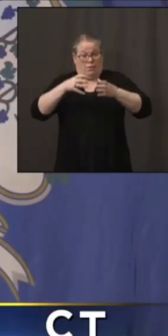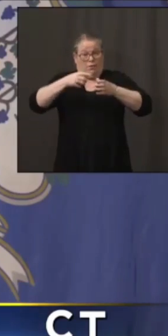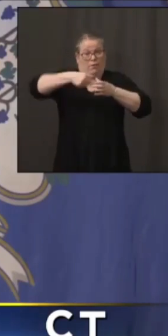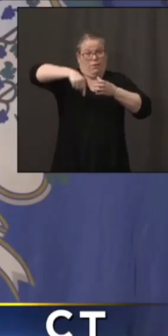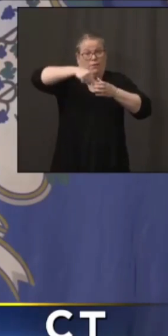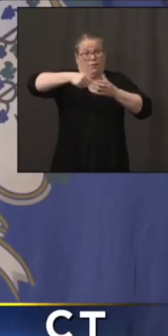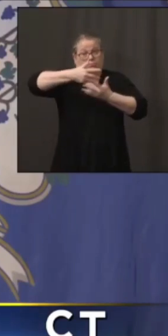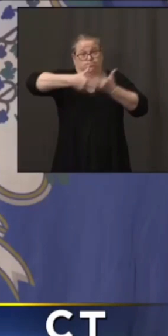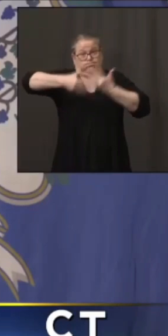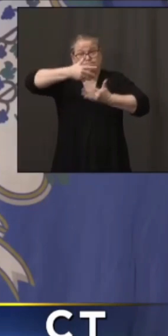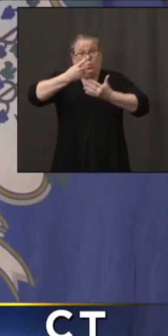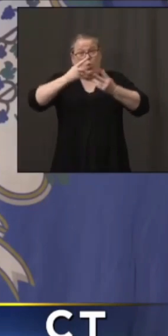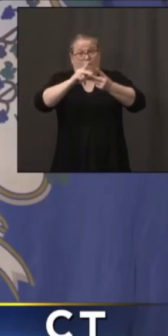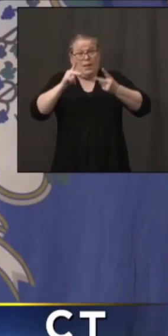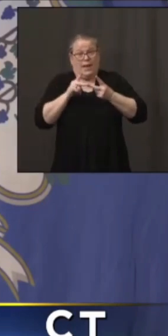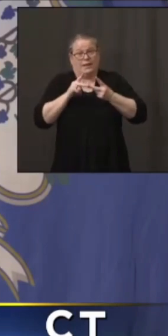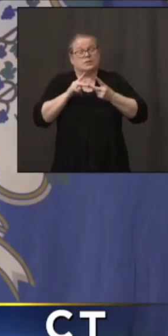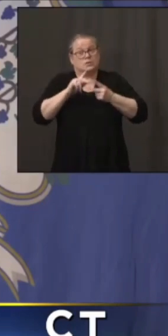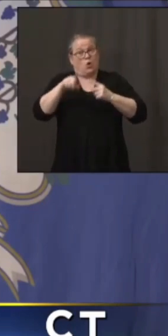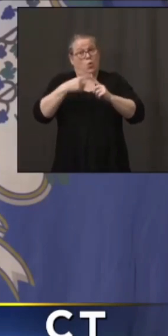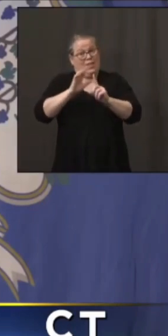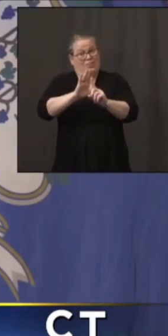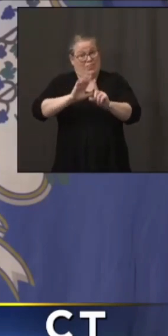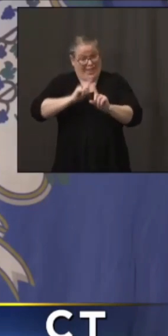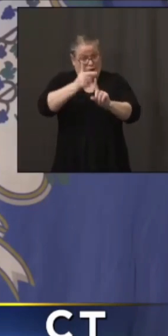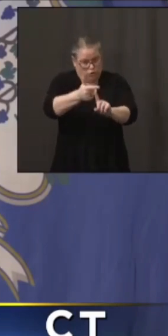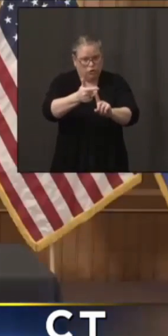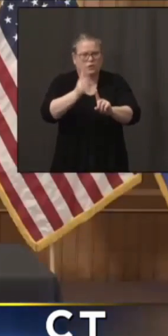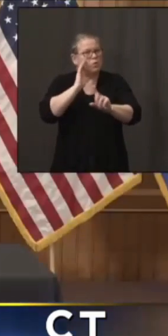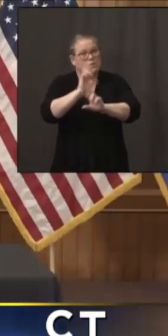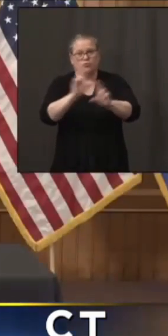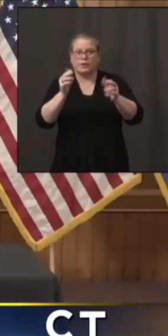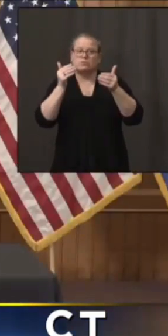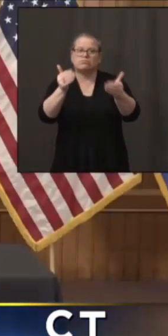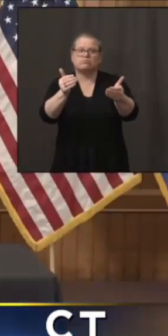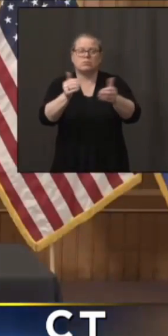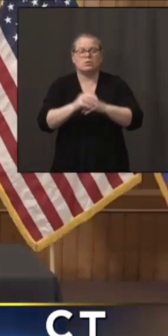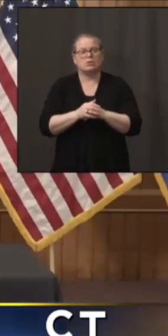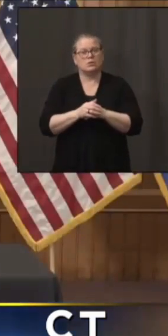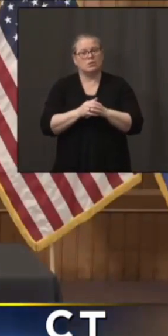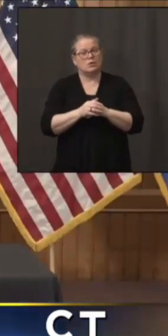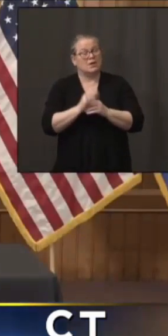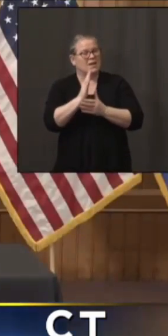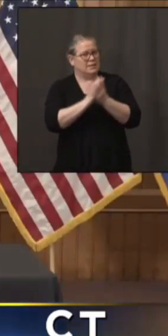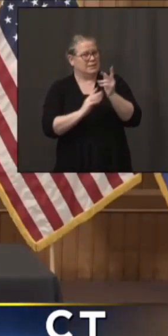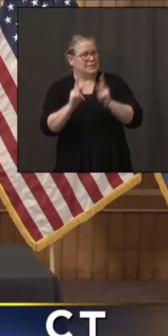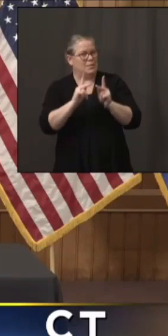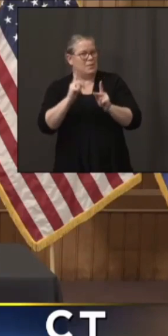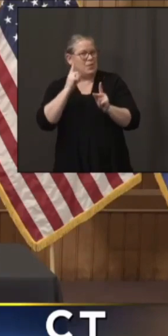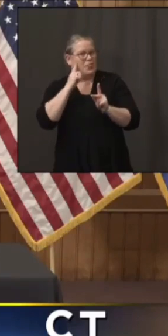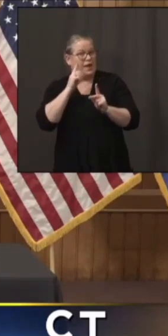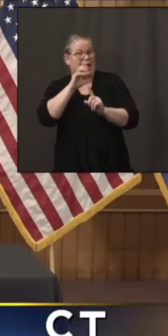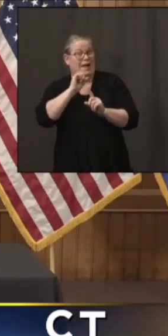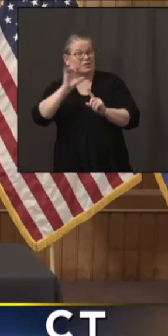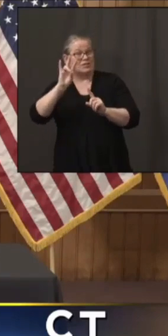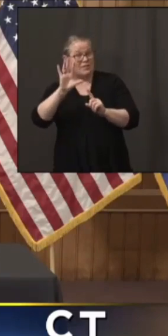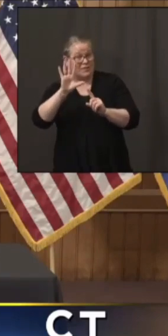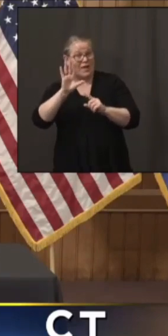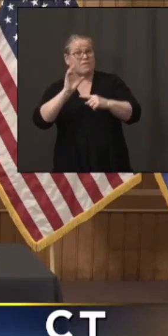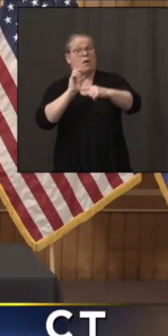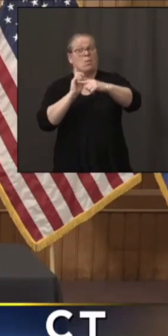comes up. Yeah. So you wouldn't, somebody might say that somebody who's 75 plus and in a congregate setting is